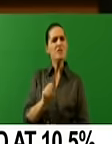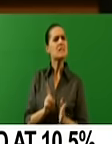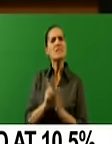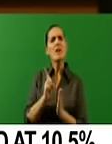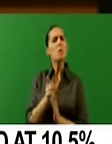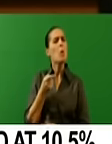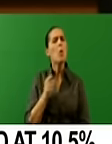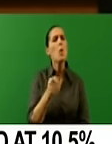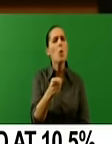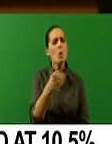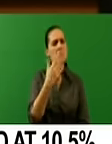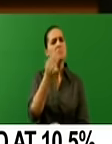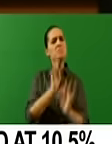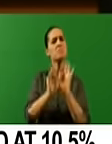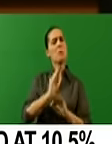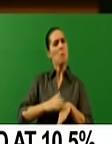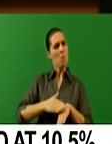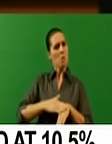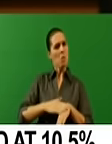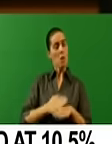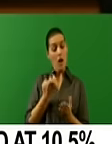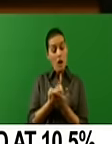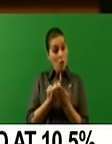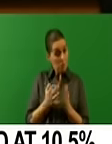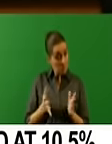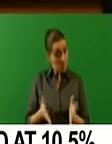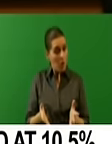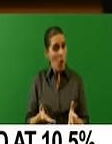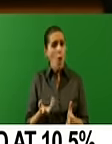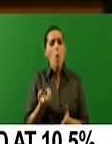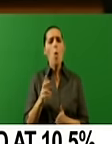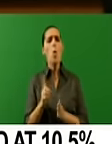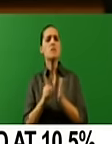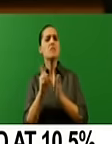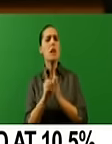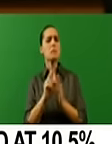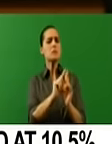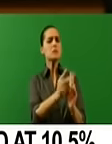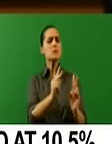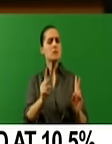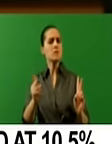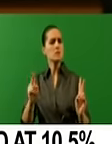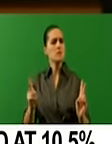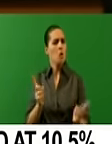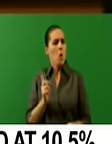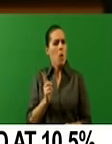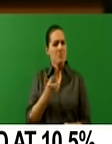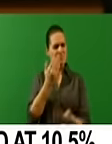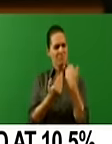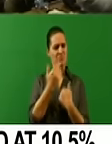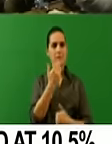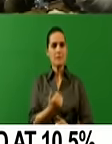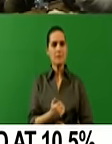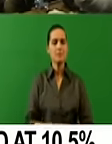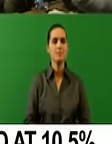local developments are? Are they purely economic developments, or are they outside the realm of economics? Thanks.